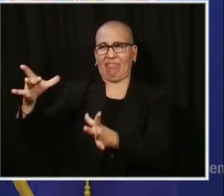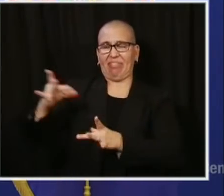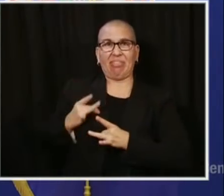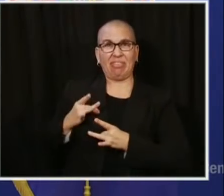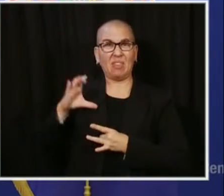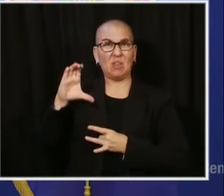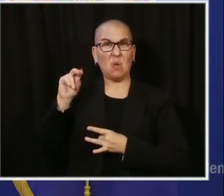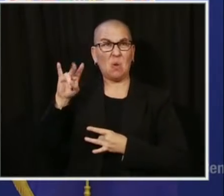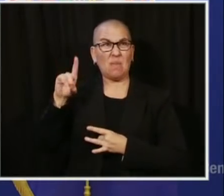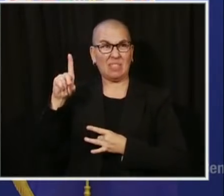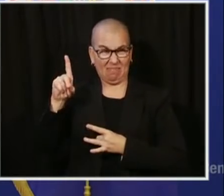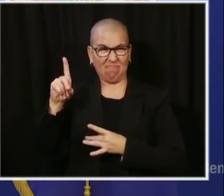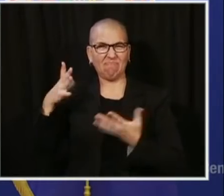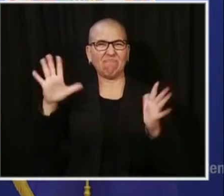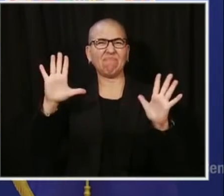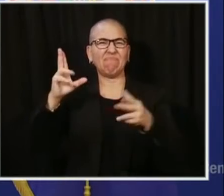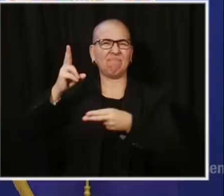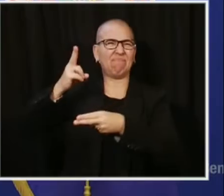infections,